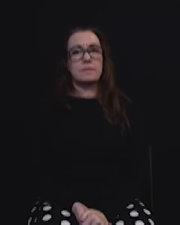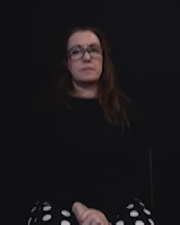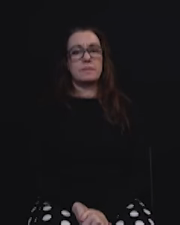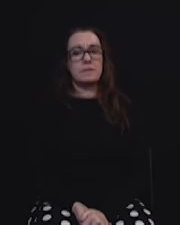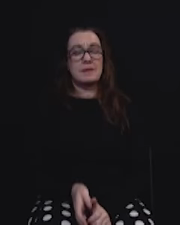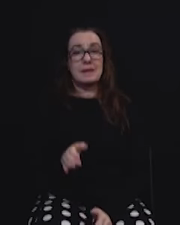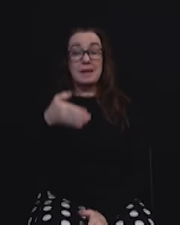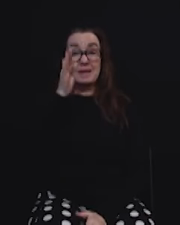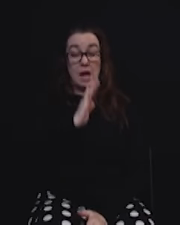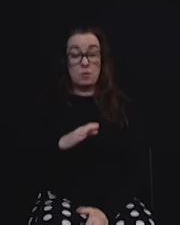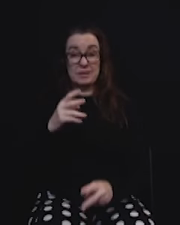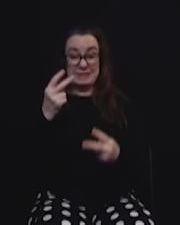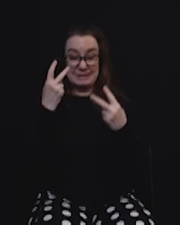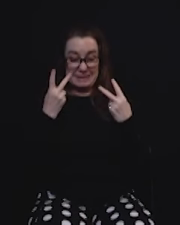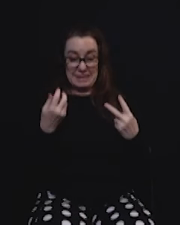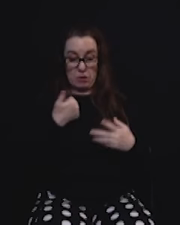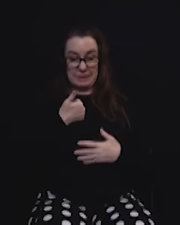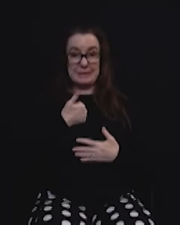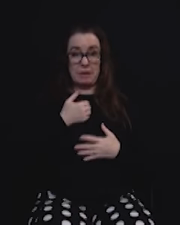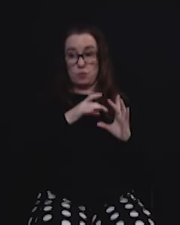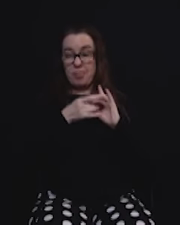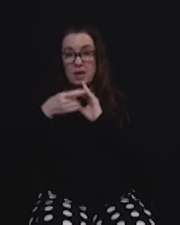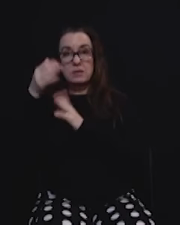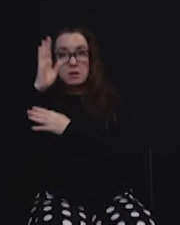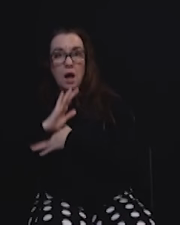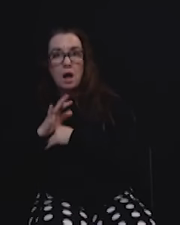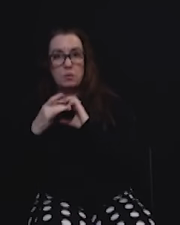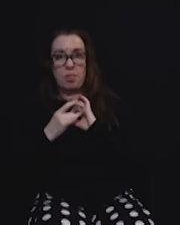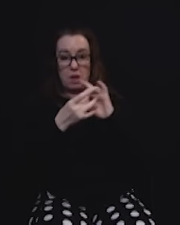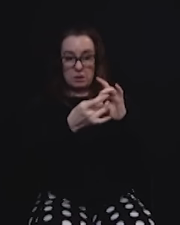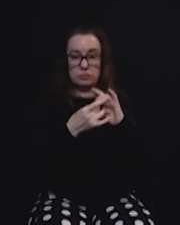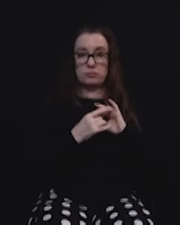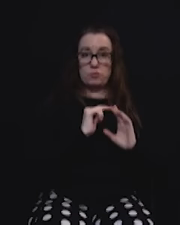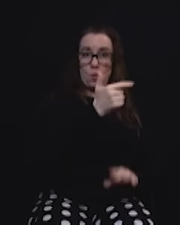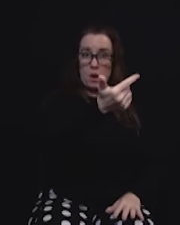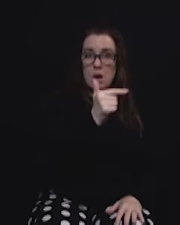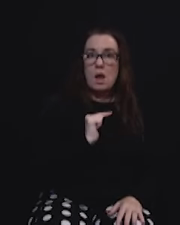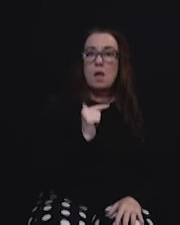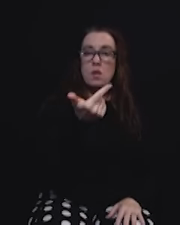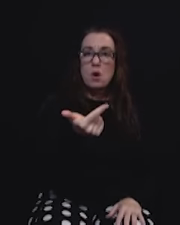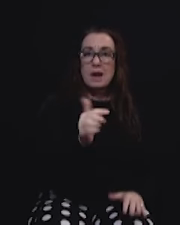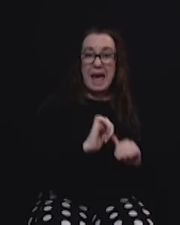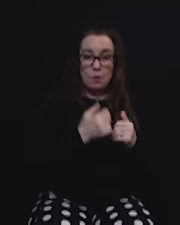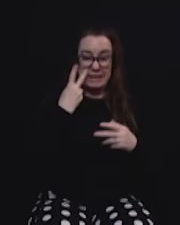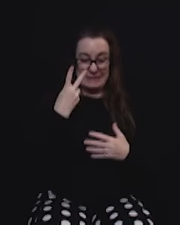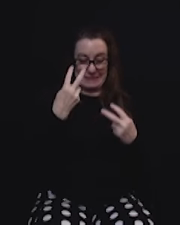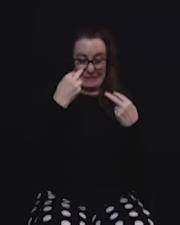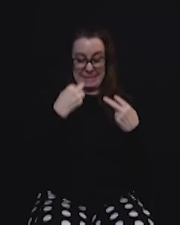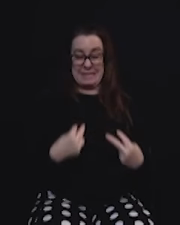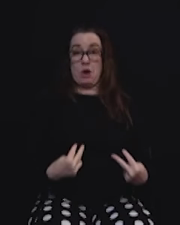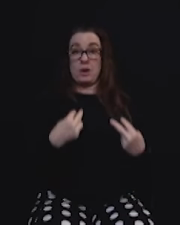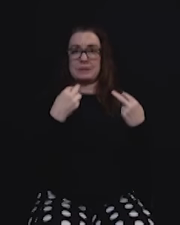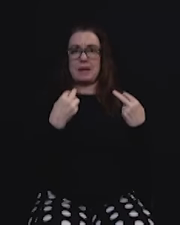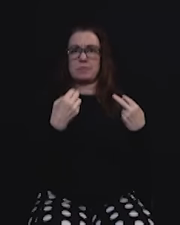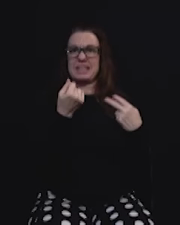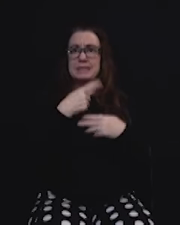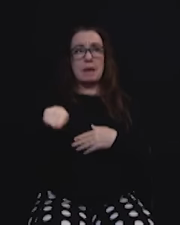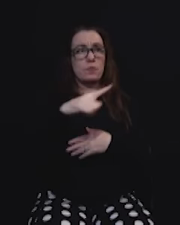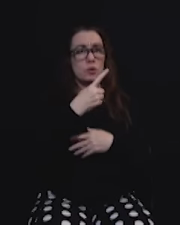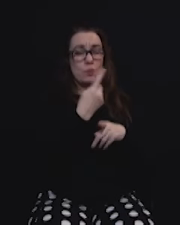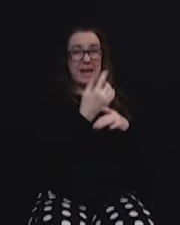how God will allow us to see ourselves in relation to God and in relation to one another, even how we will see ourselves. Because some of you right now,